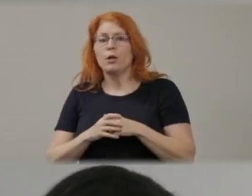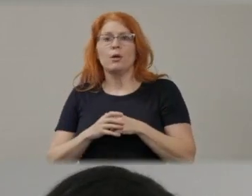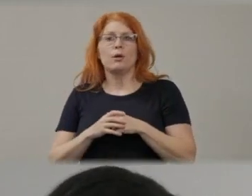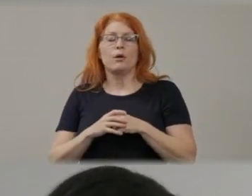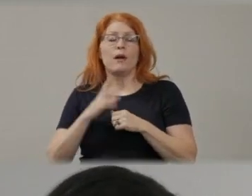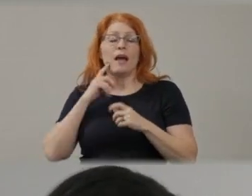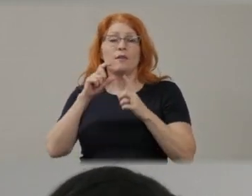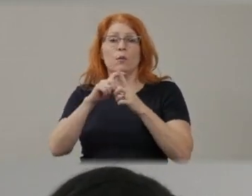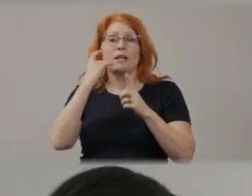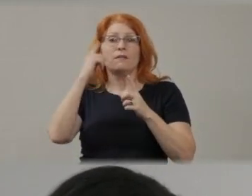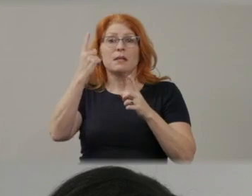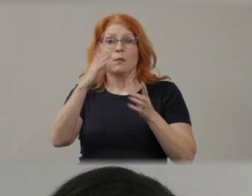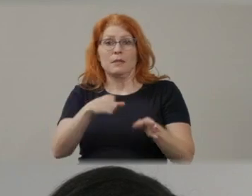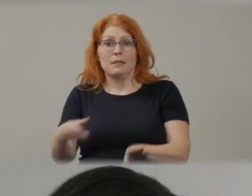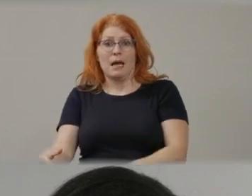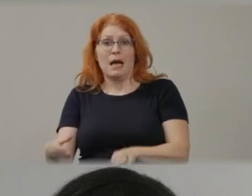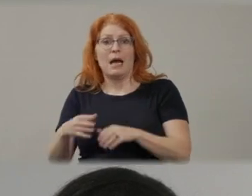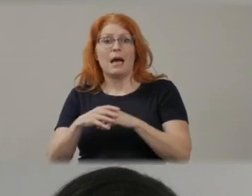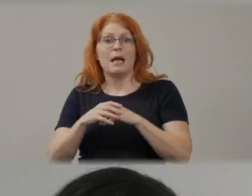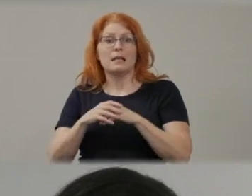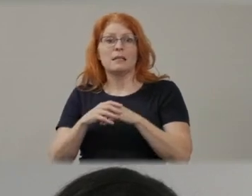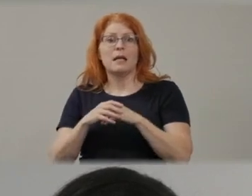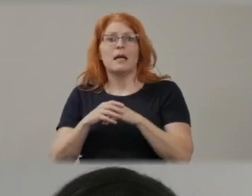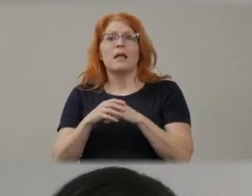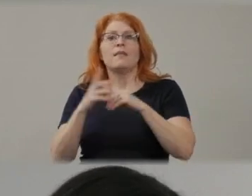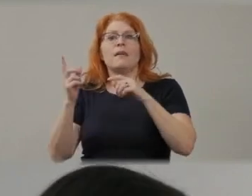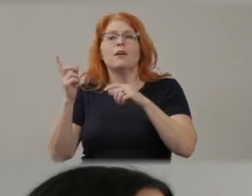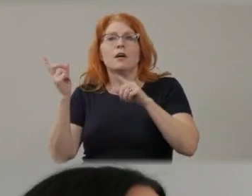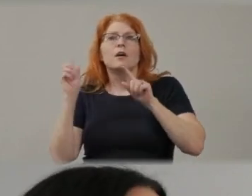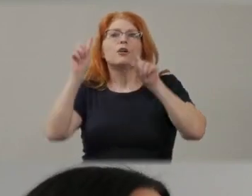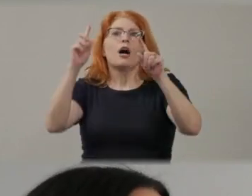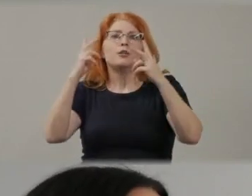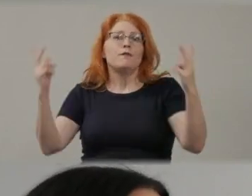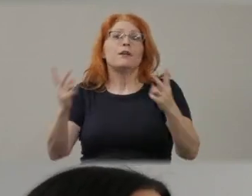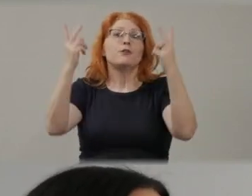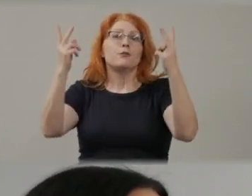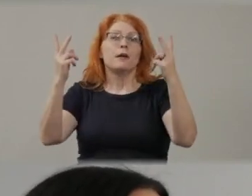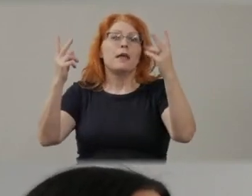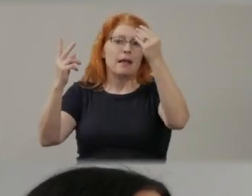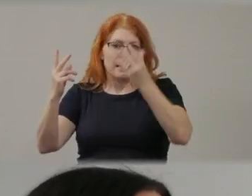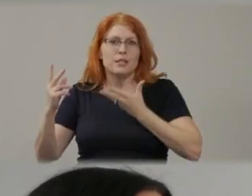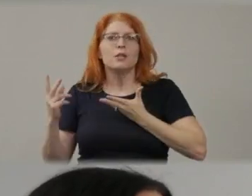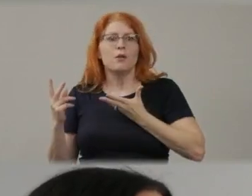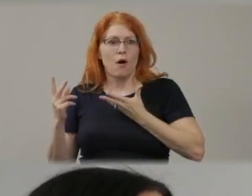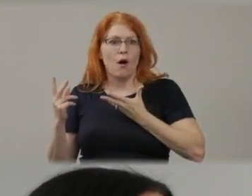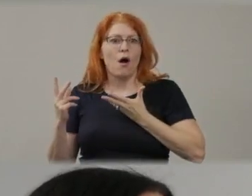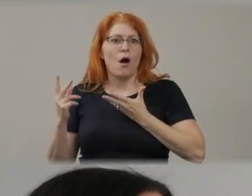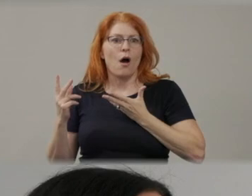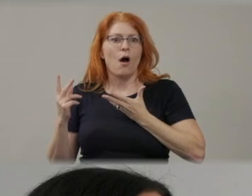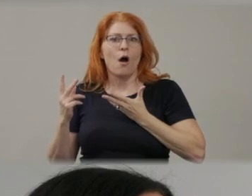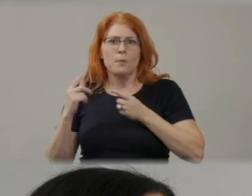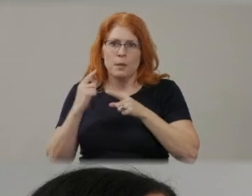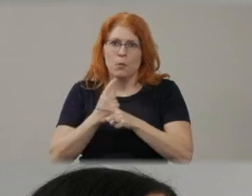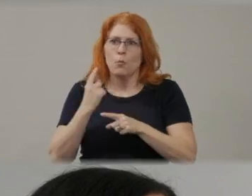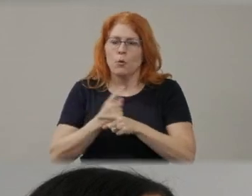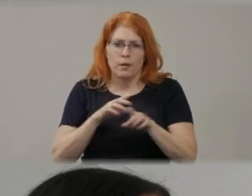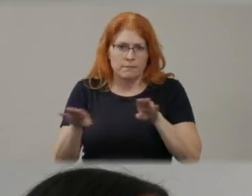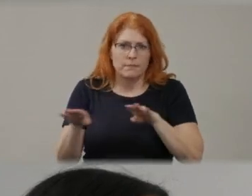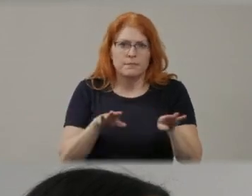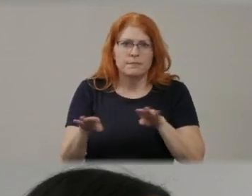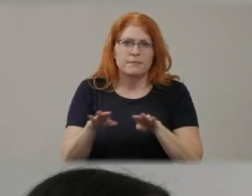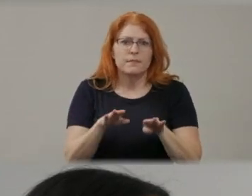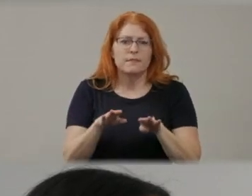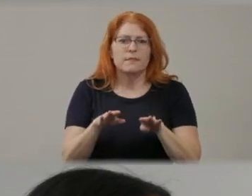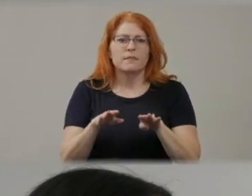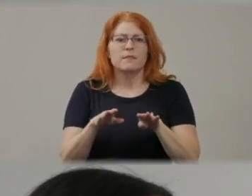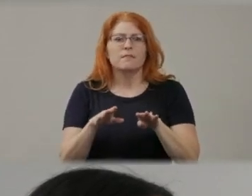term, if someone dies, that they've gone to victory. And that lets us know to be appropriate in those